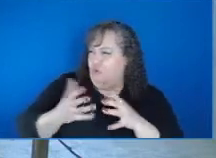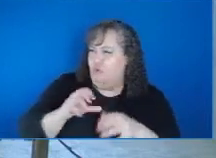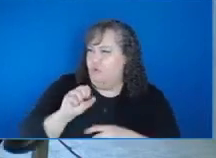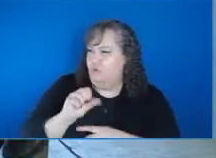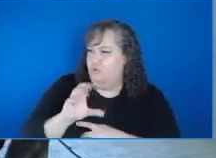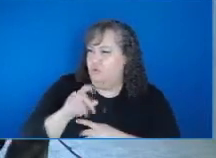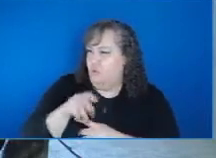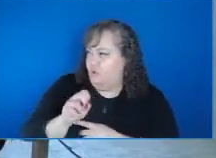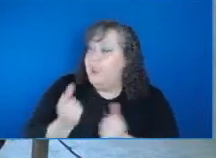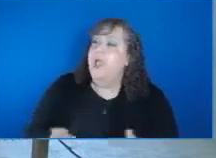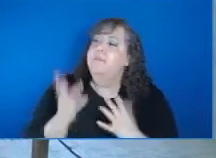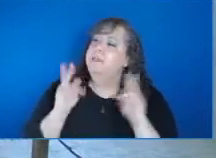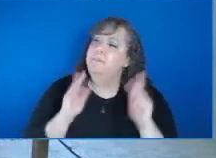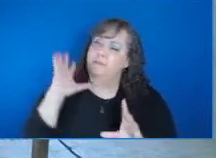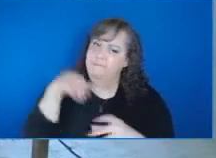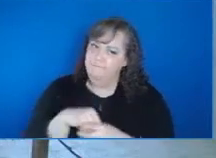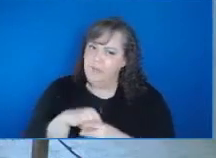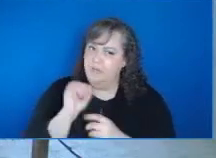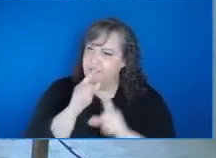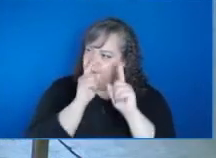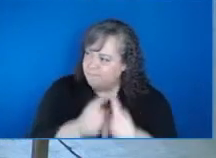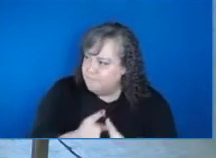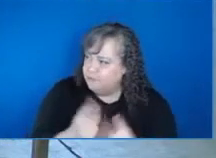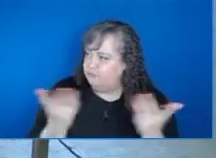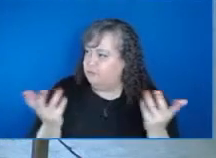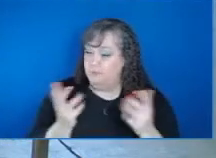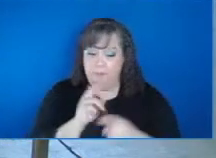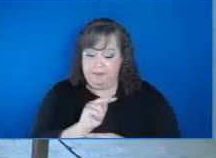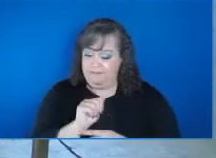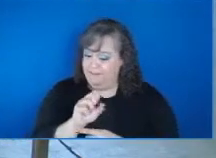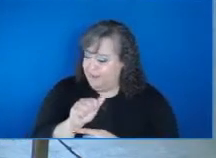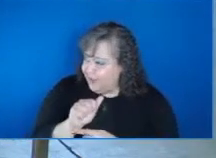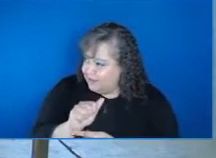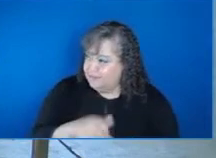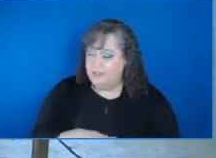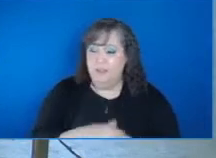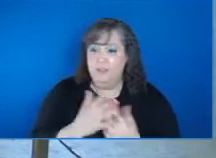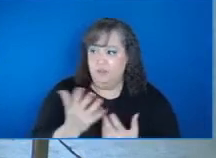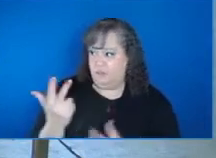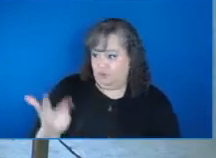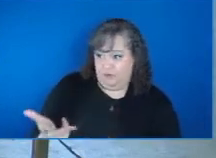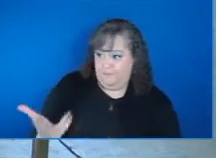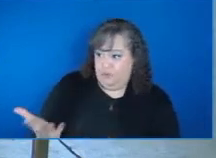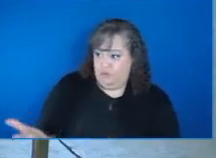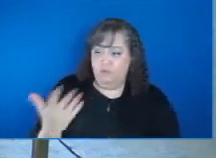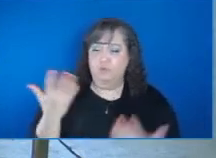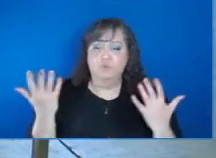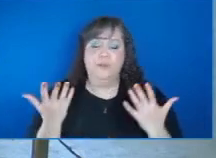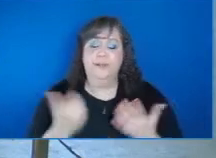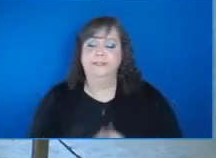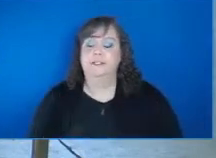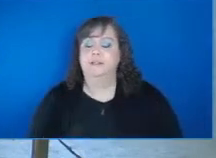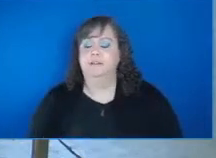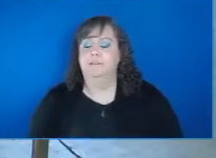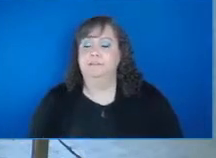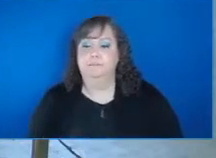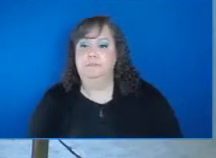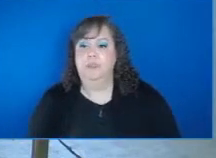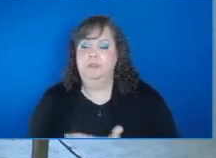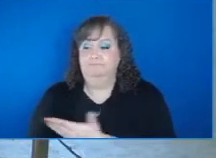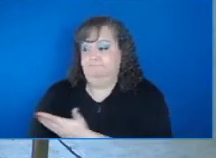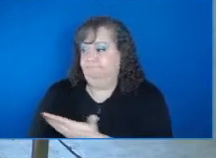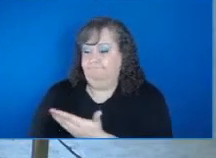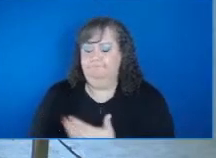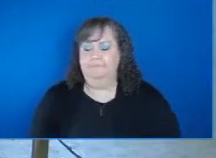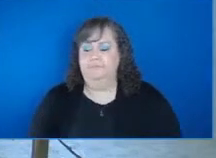up from the different parts of NASA, even just represented by the three of you. I'll pass it over to you guys. Let's see. Yeah. What's the